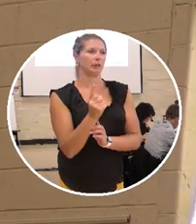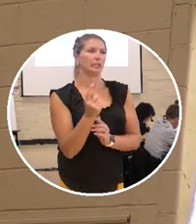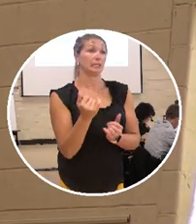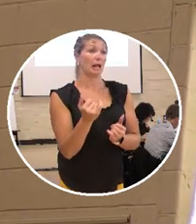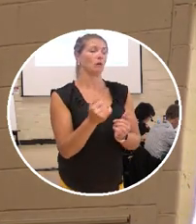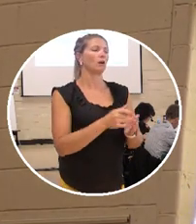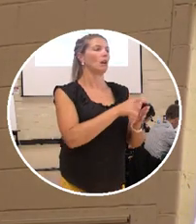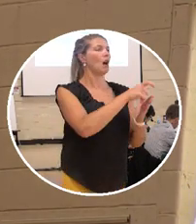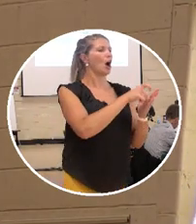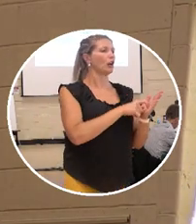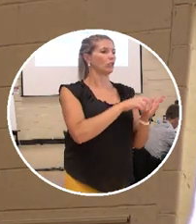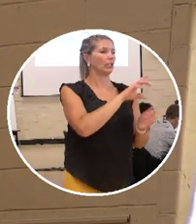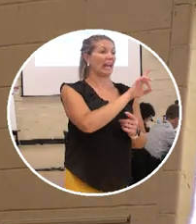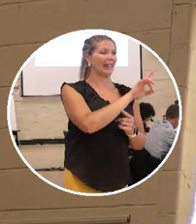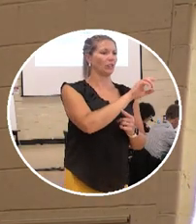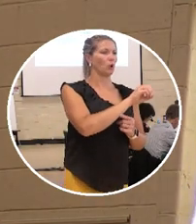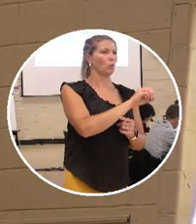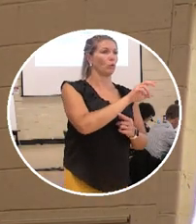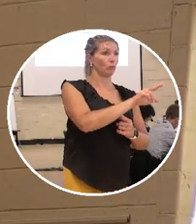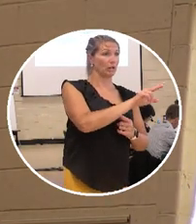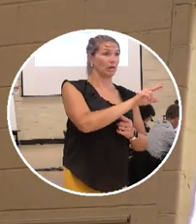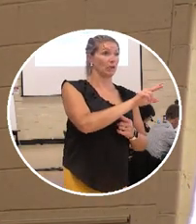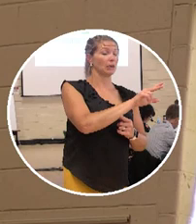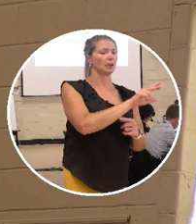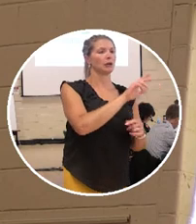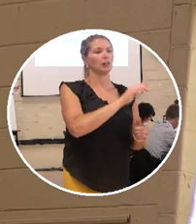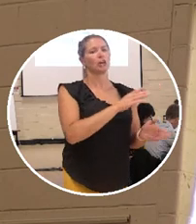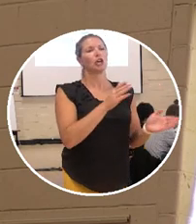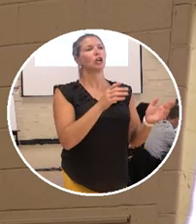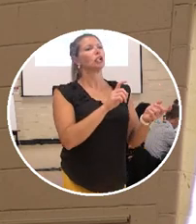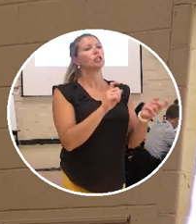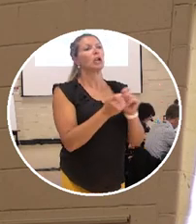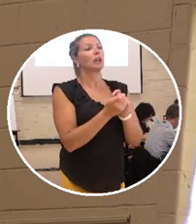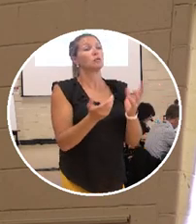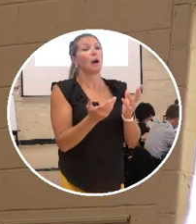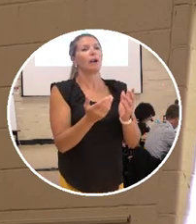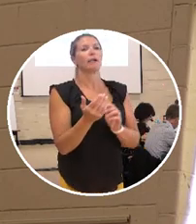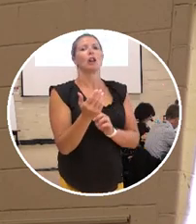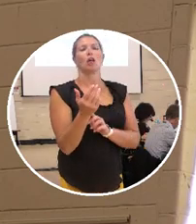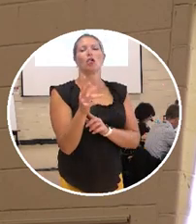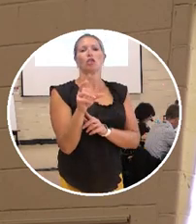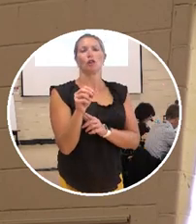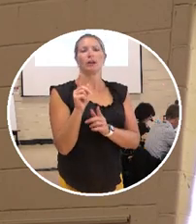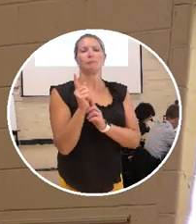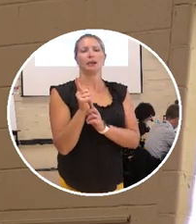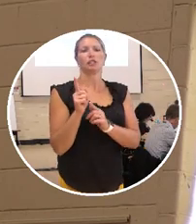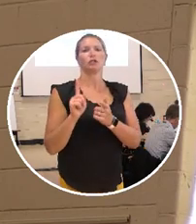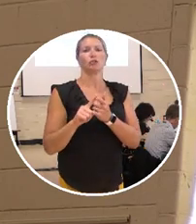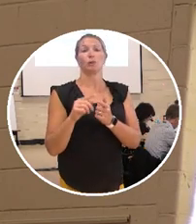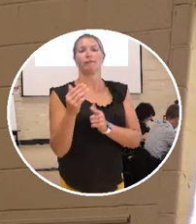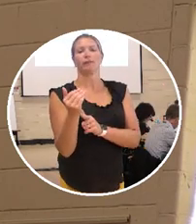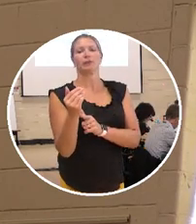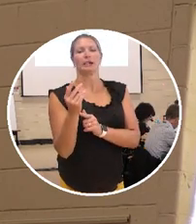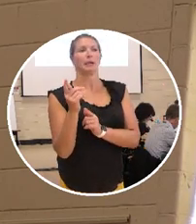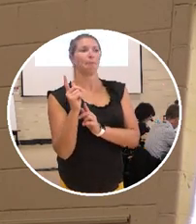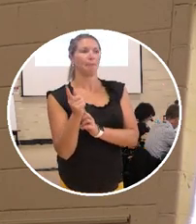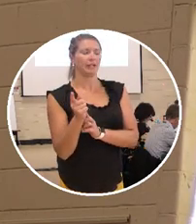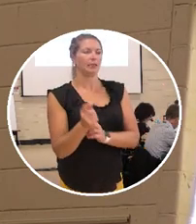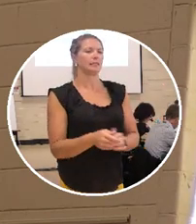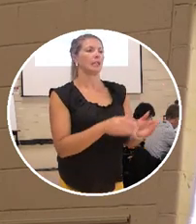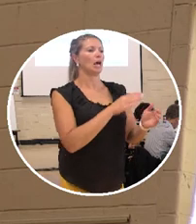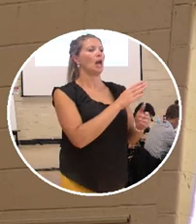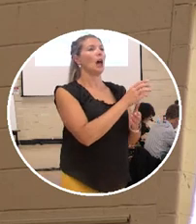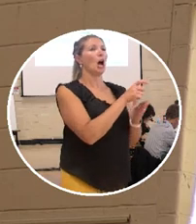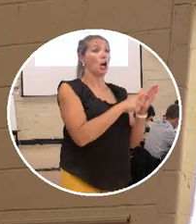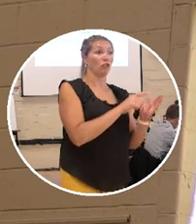Article 8.03, change 30 minutes to 15 minutes. Article 9, conflict of